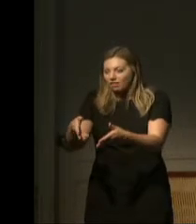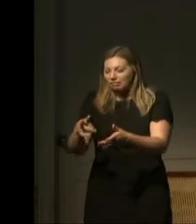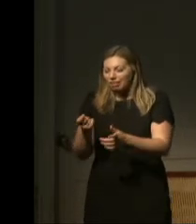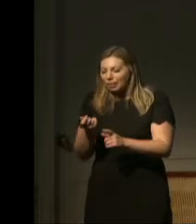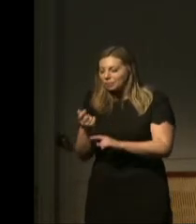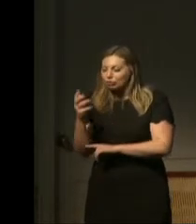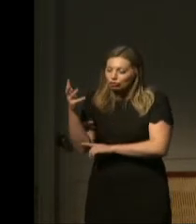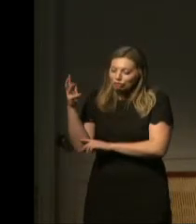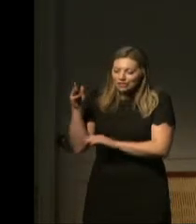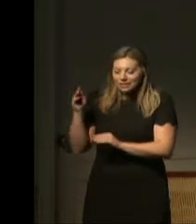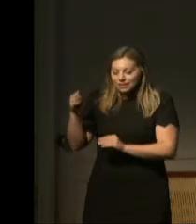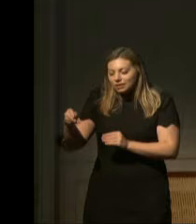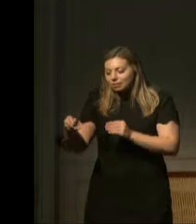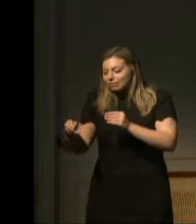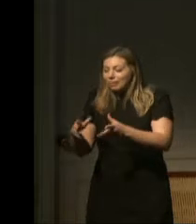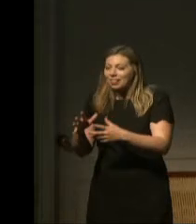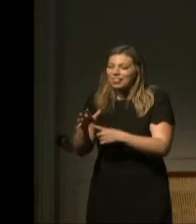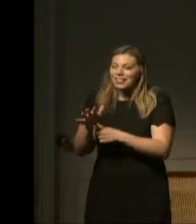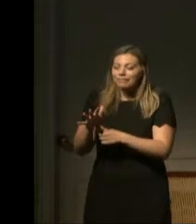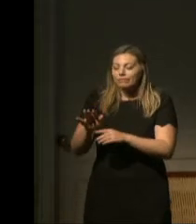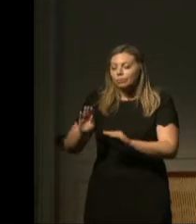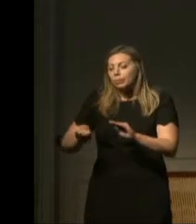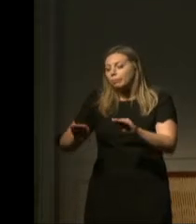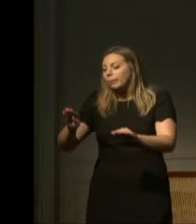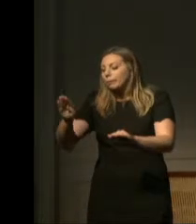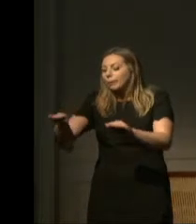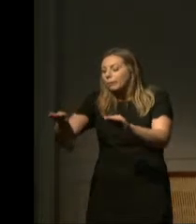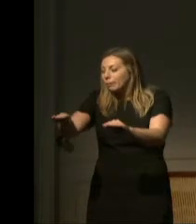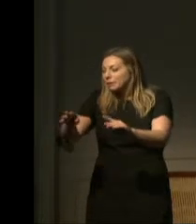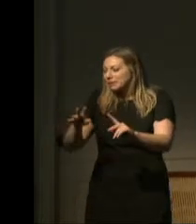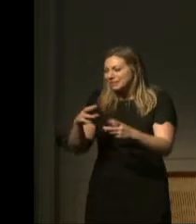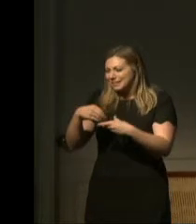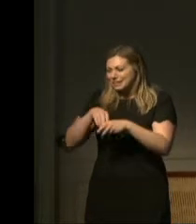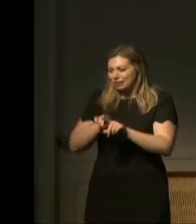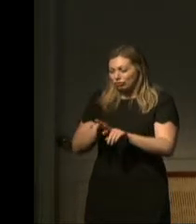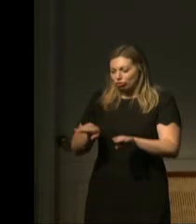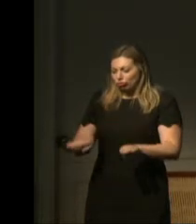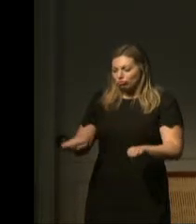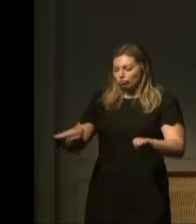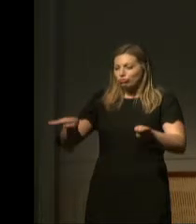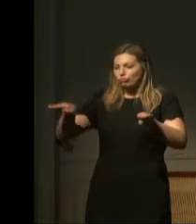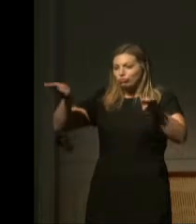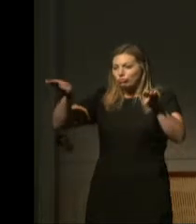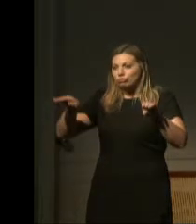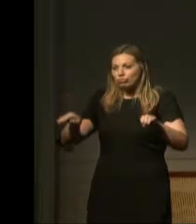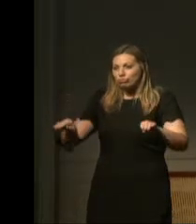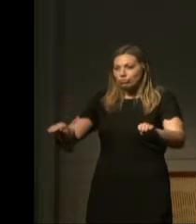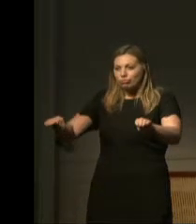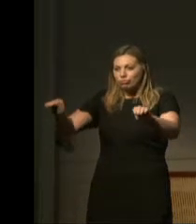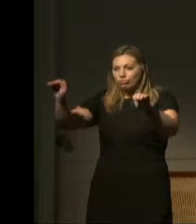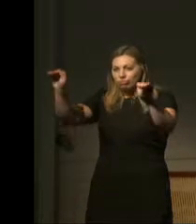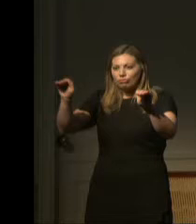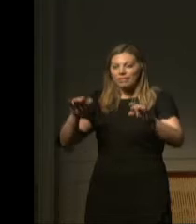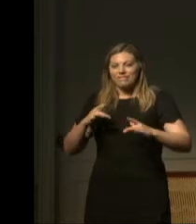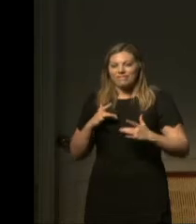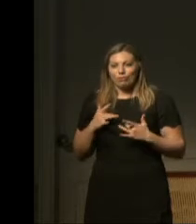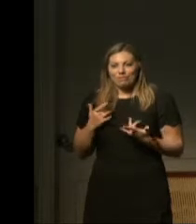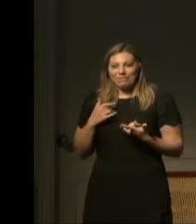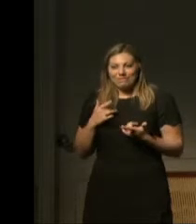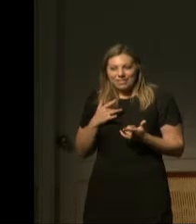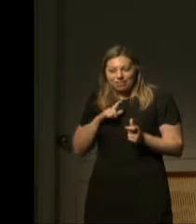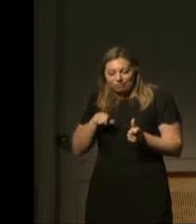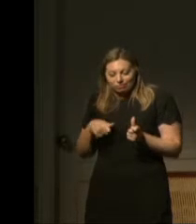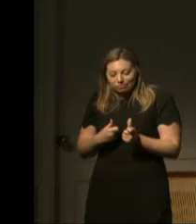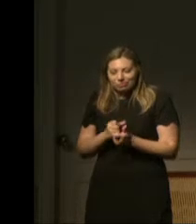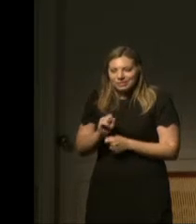bits of trees, leaves spread apart, all in racks. There's a thrill of being behind the scenes in